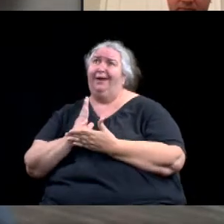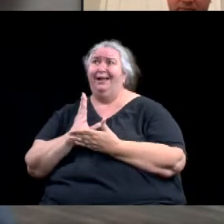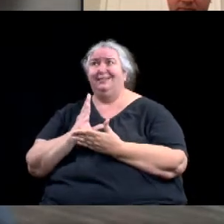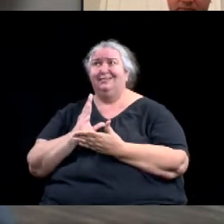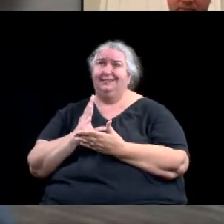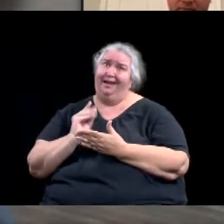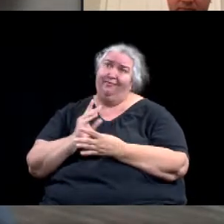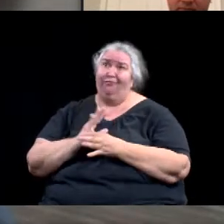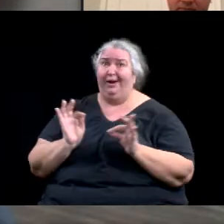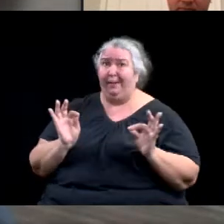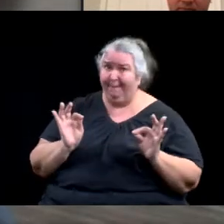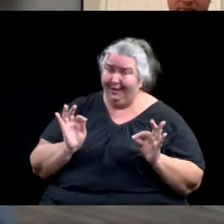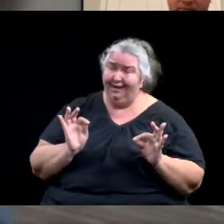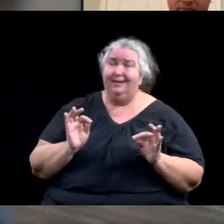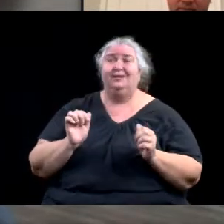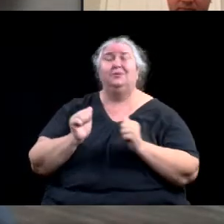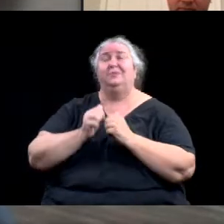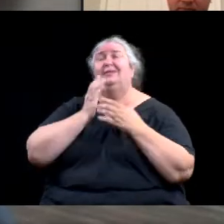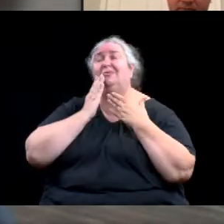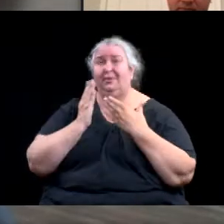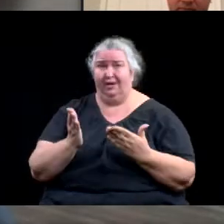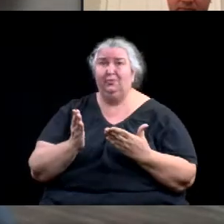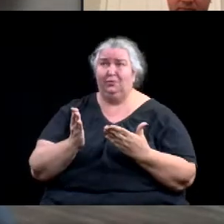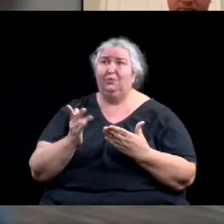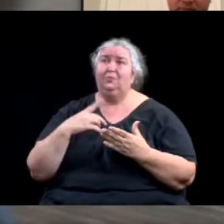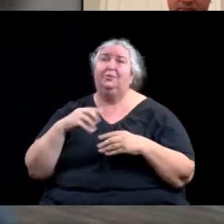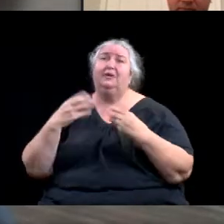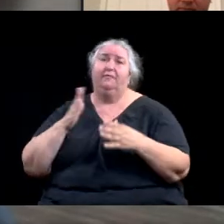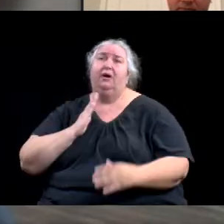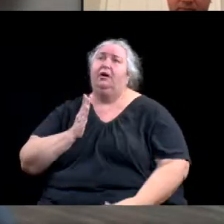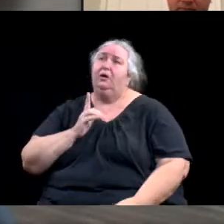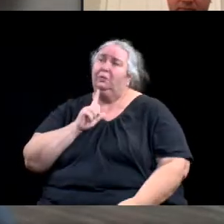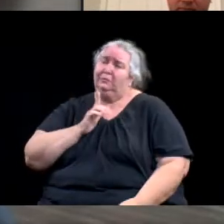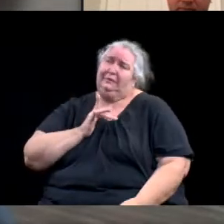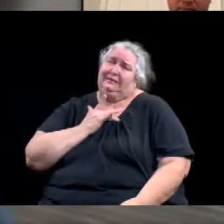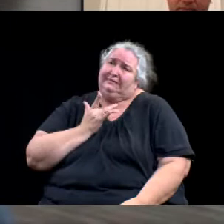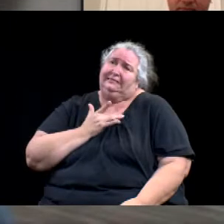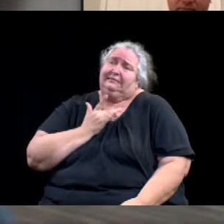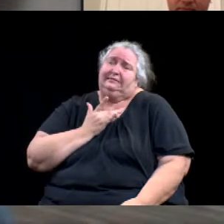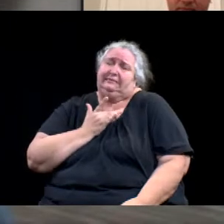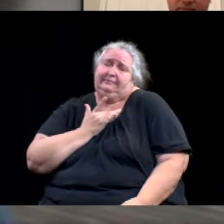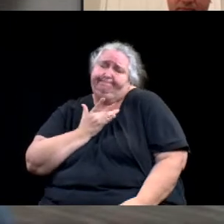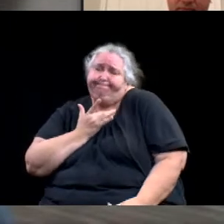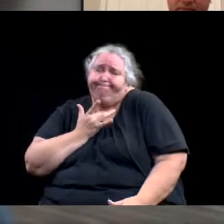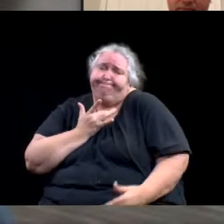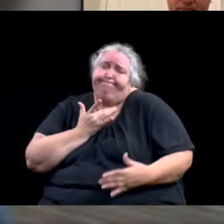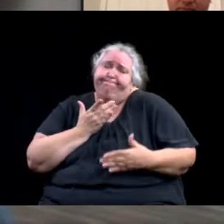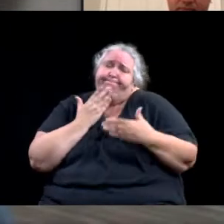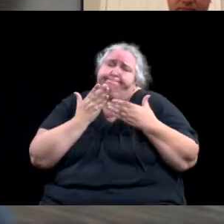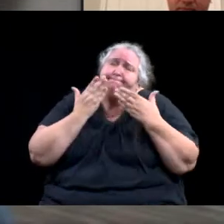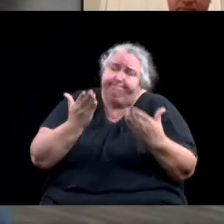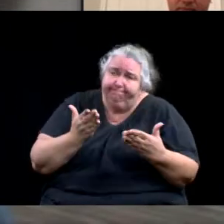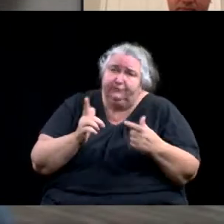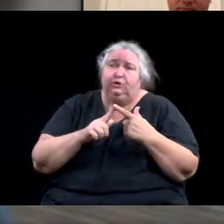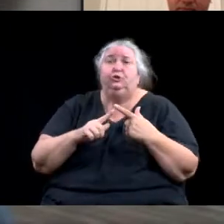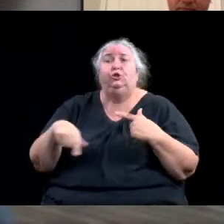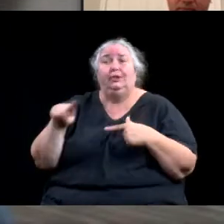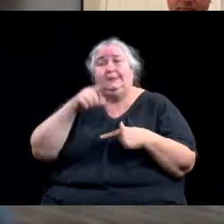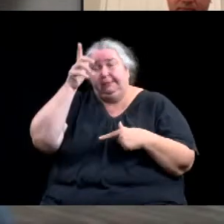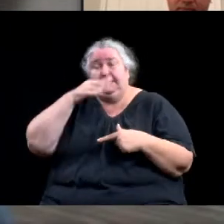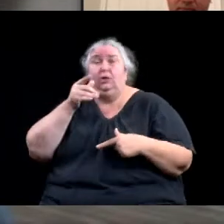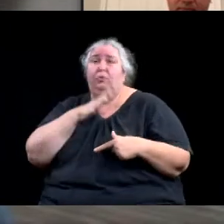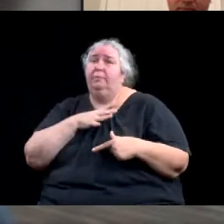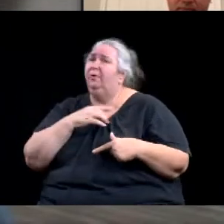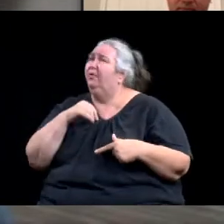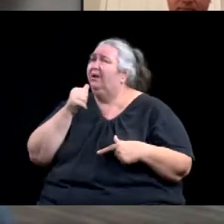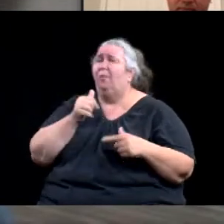women. Let us never take for granted their dedication to work unselfishly through the day and night to protect our